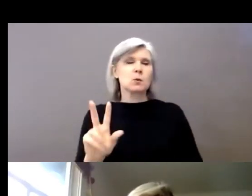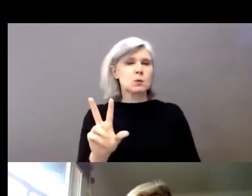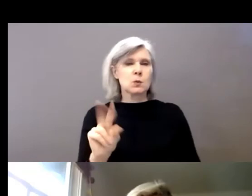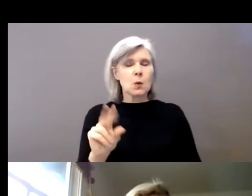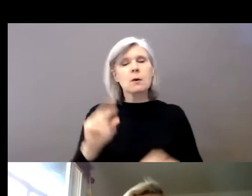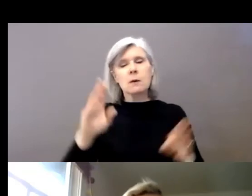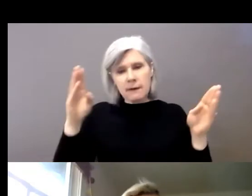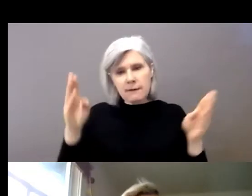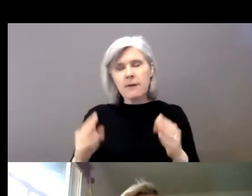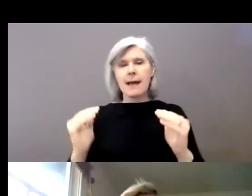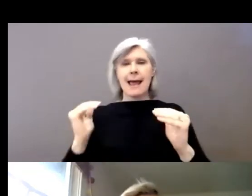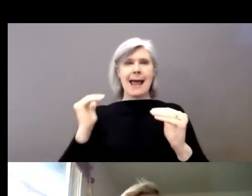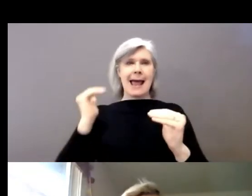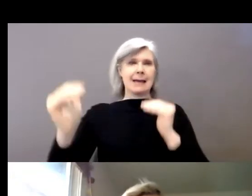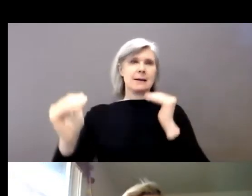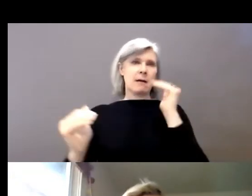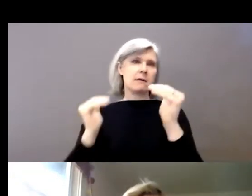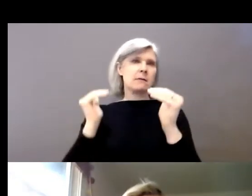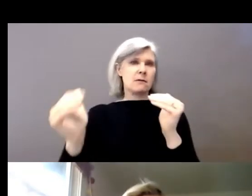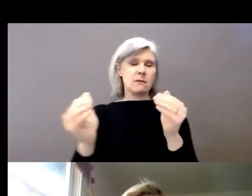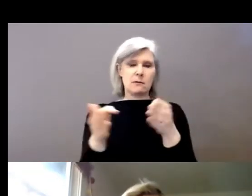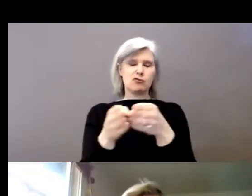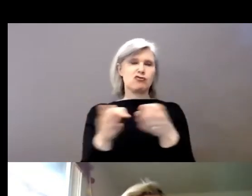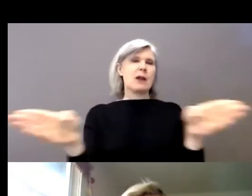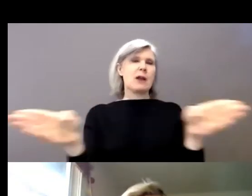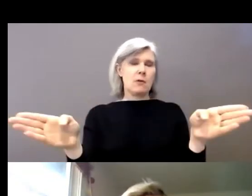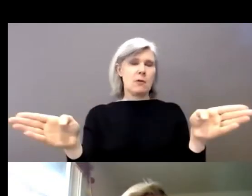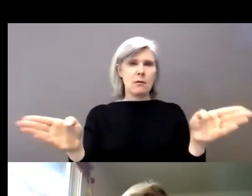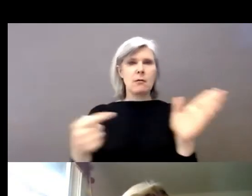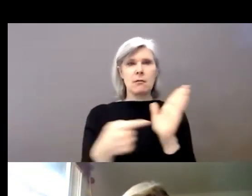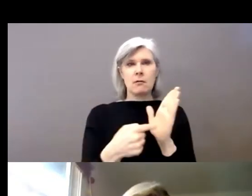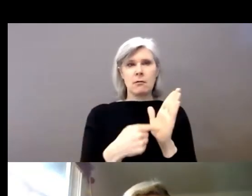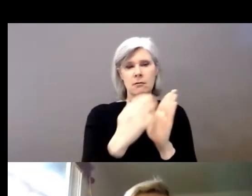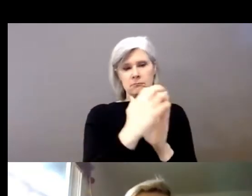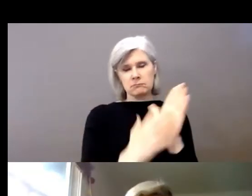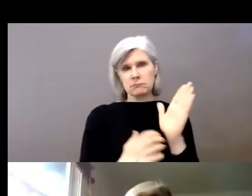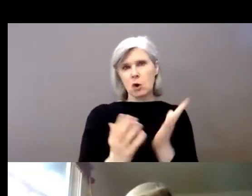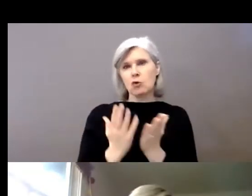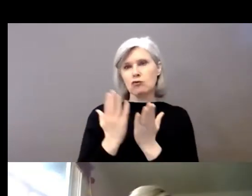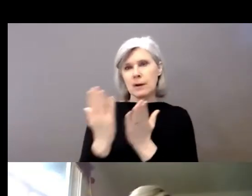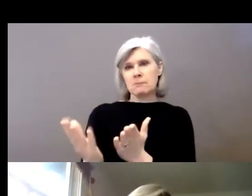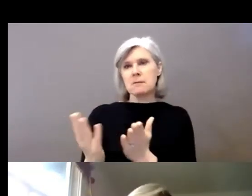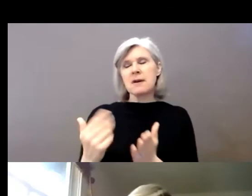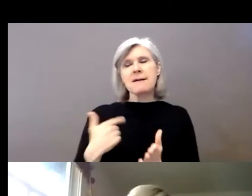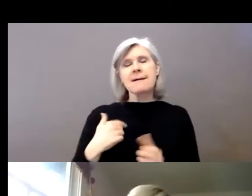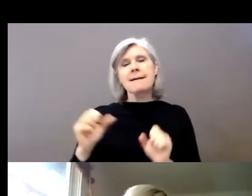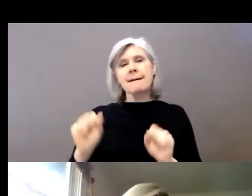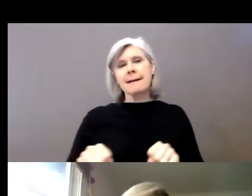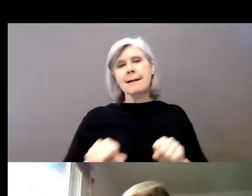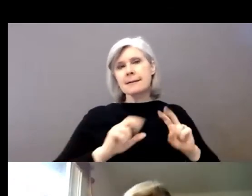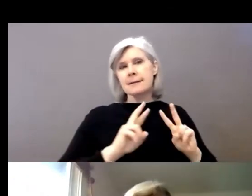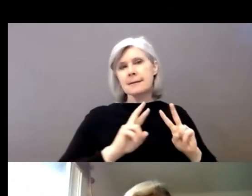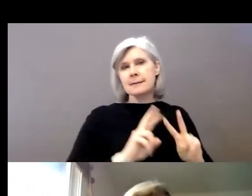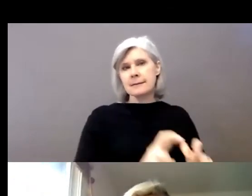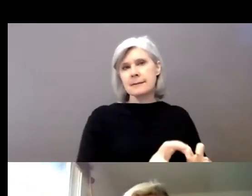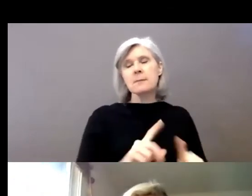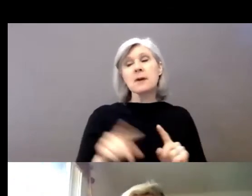be wrong, and perhaps we need to verify that, but that's my understanding. And your point is a really good one. Back to you,